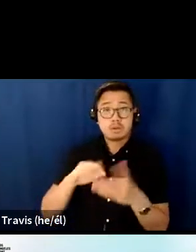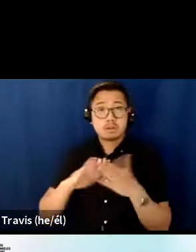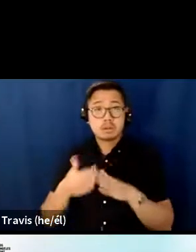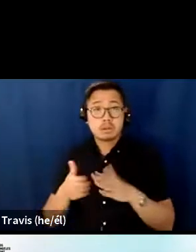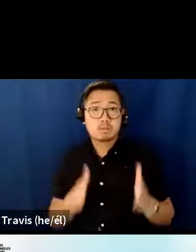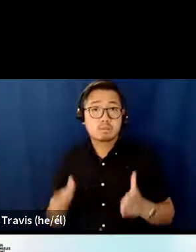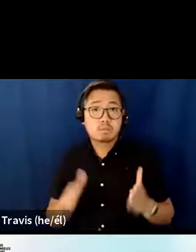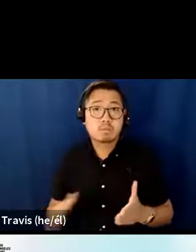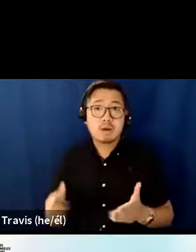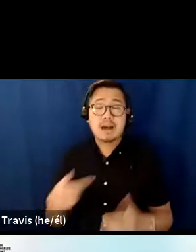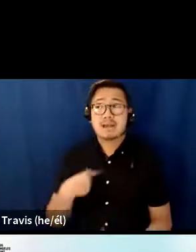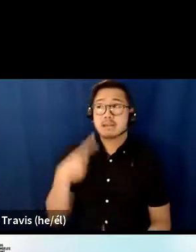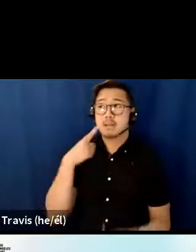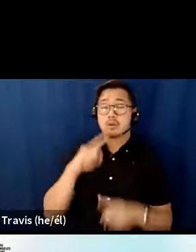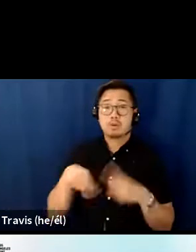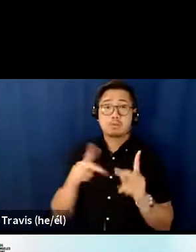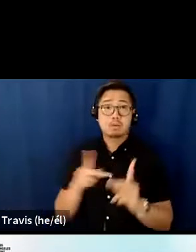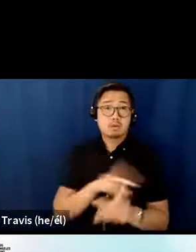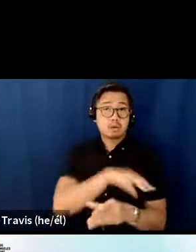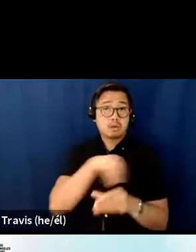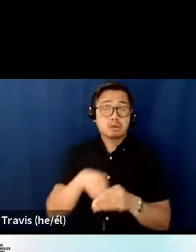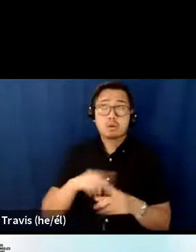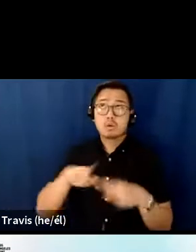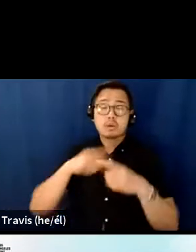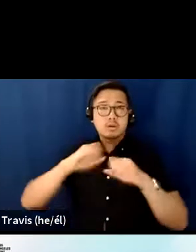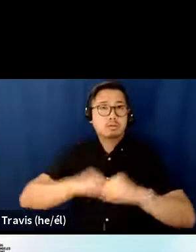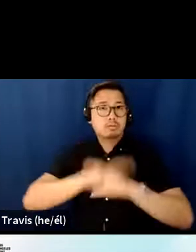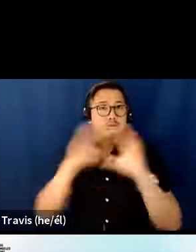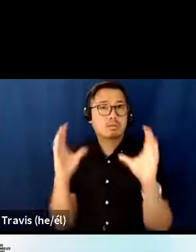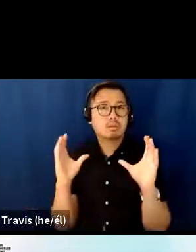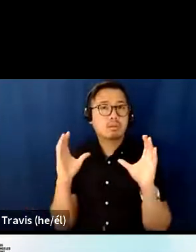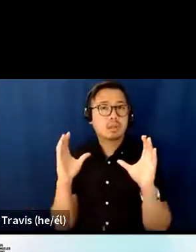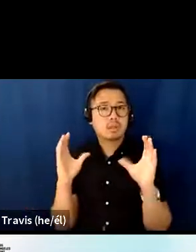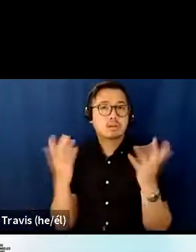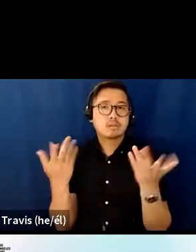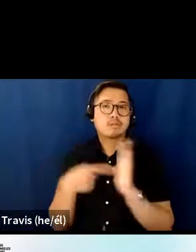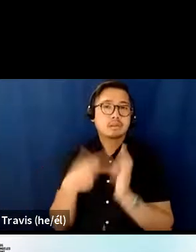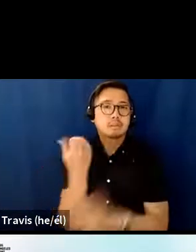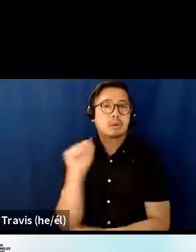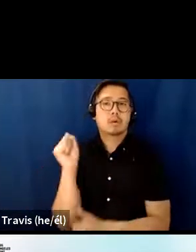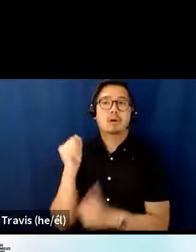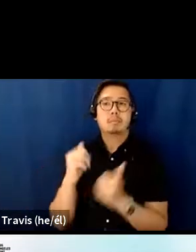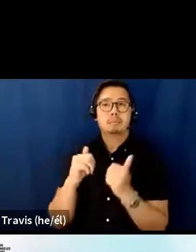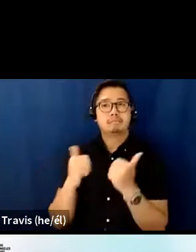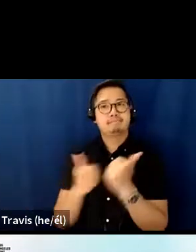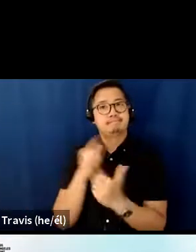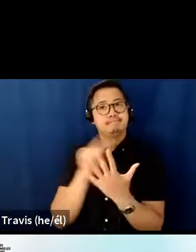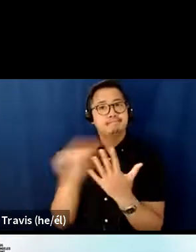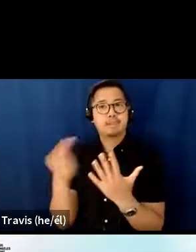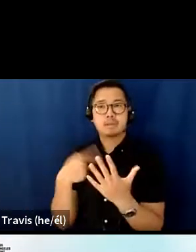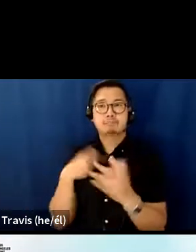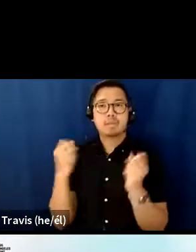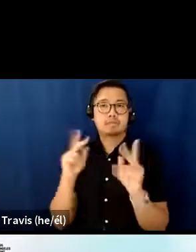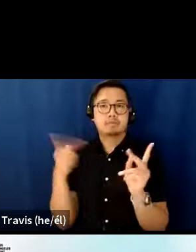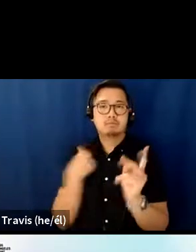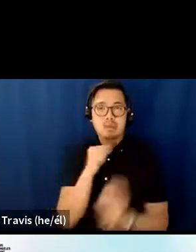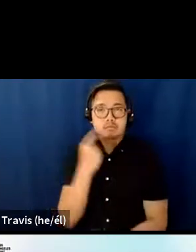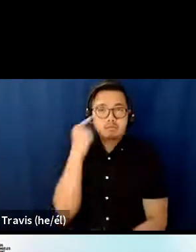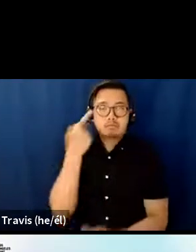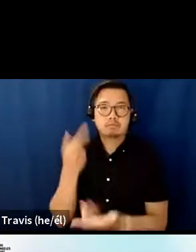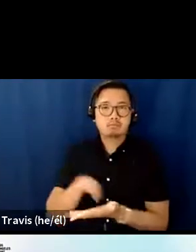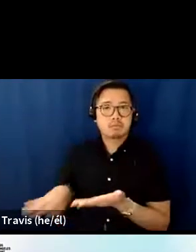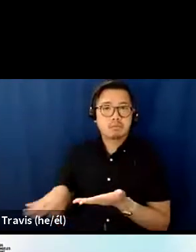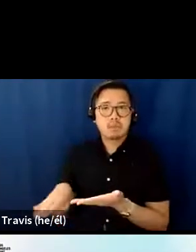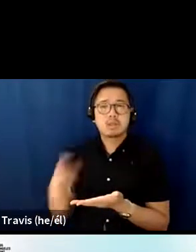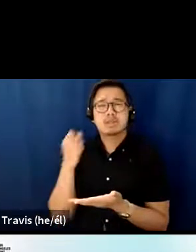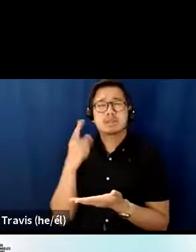gets left out when we think about just protesting. And that's just such a small part. It's important, but it's